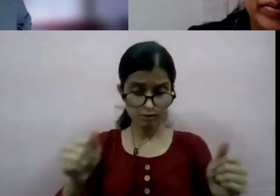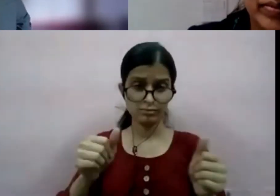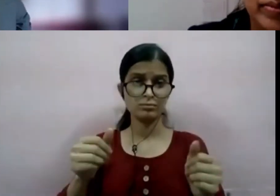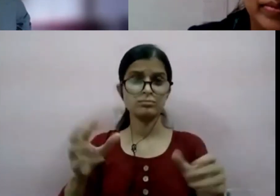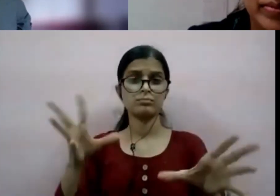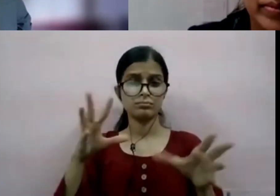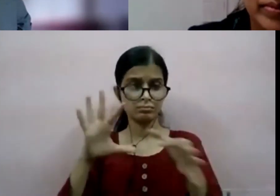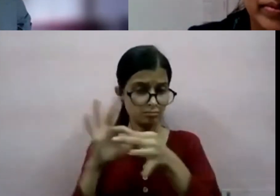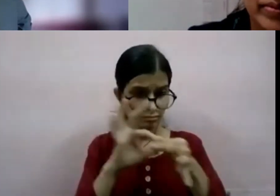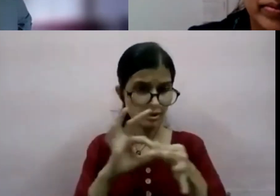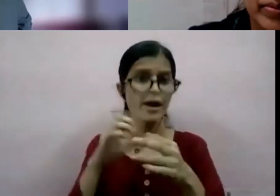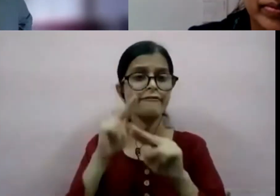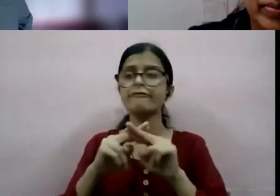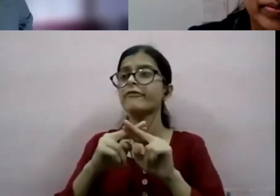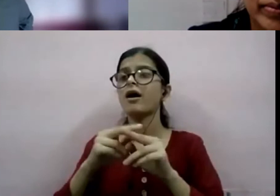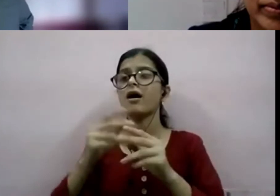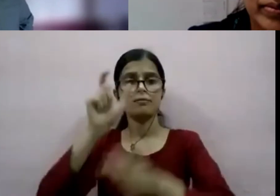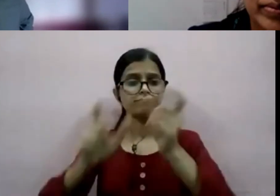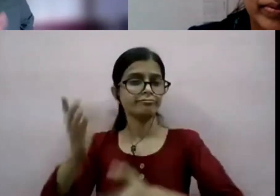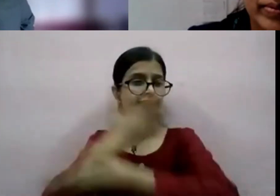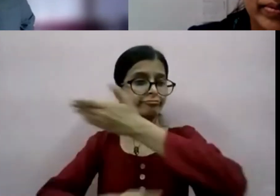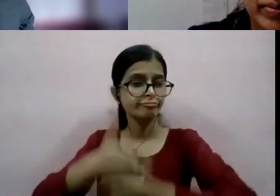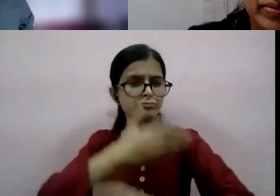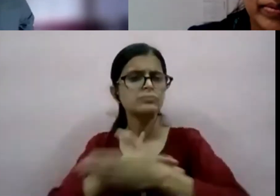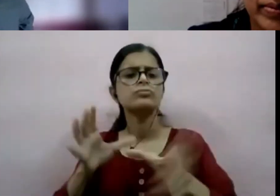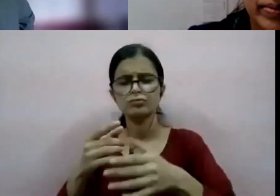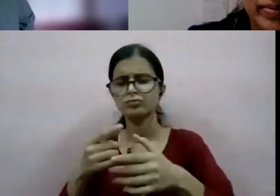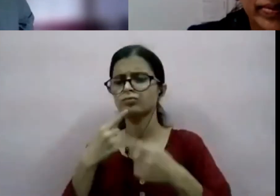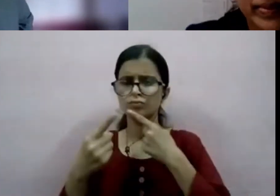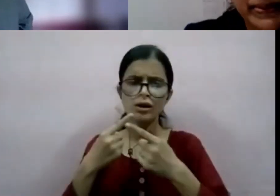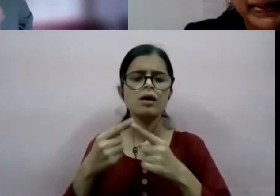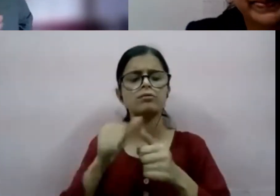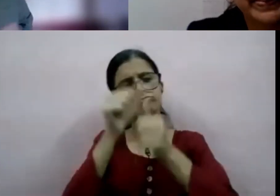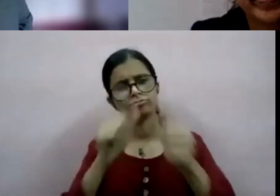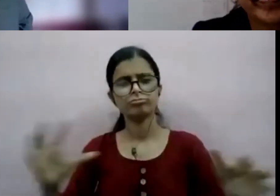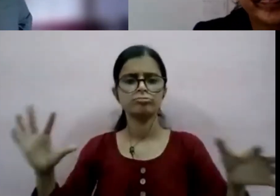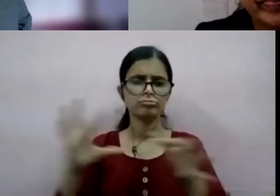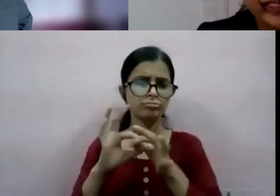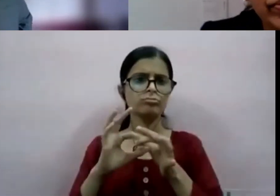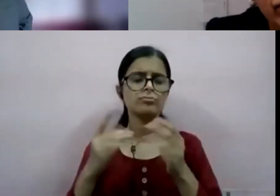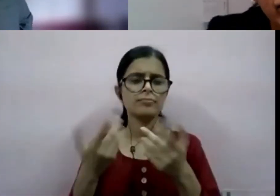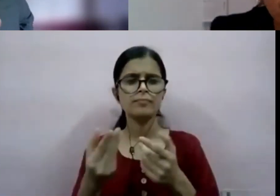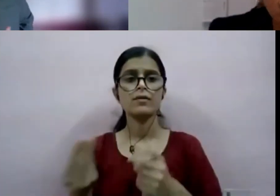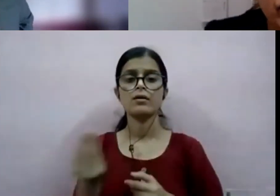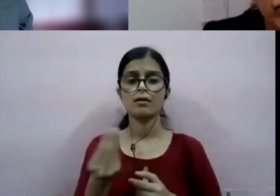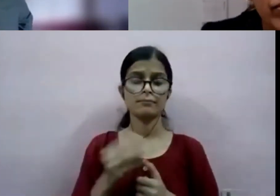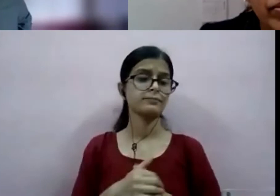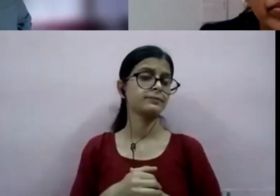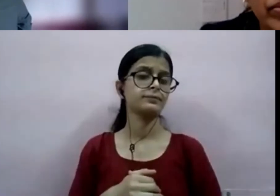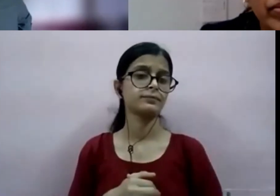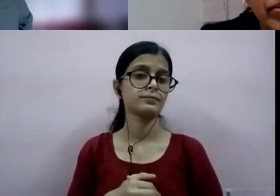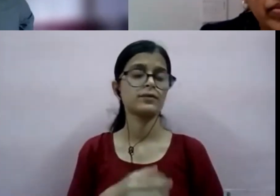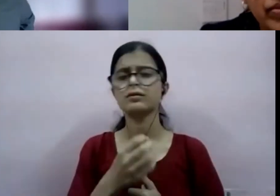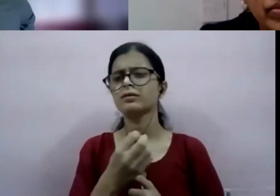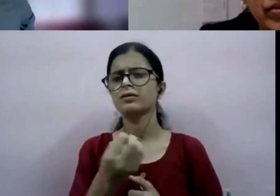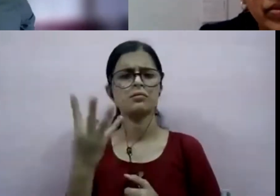talking about disabled people. And I think that's a definite problem, that we can end up talking a lot about how many angels